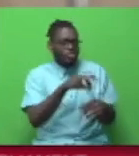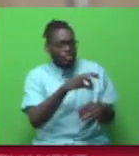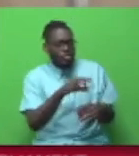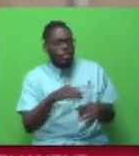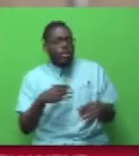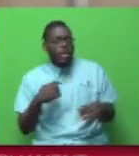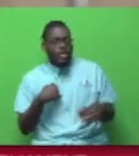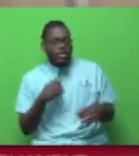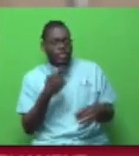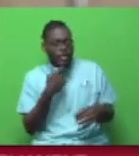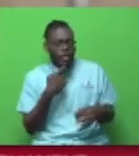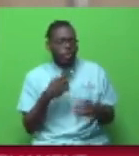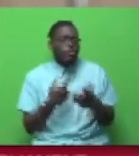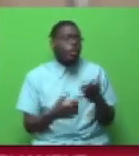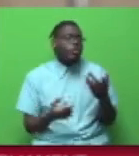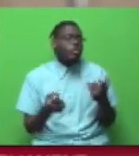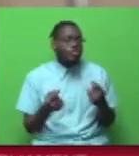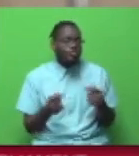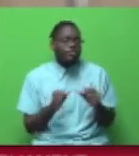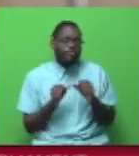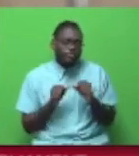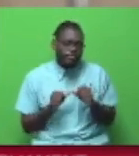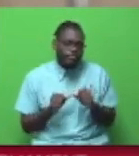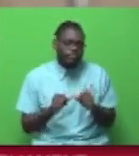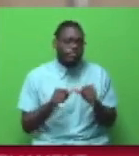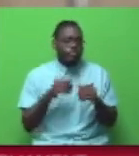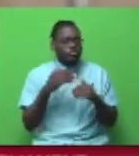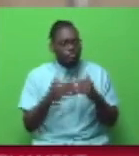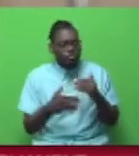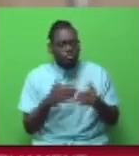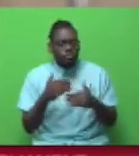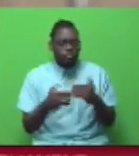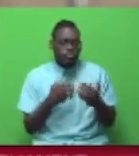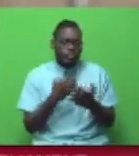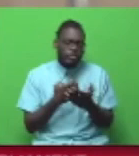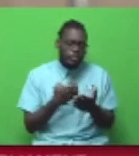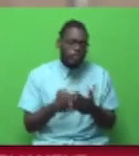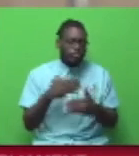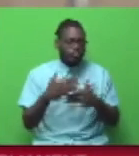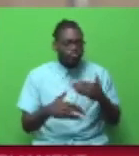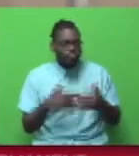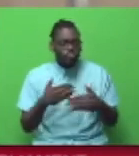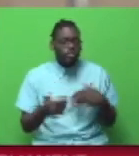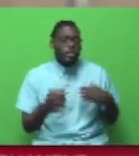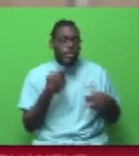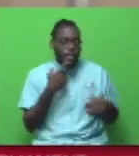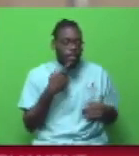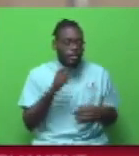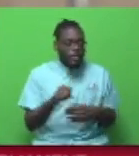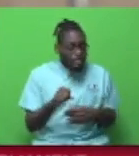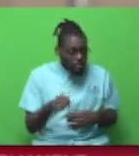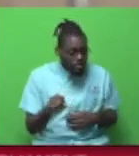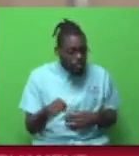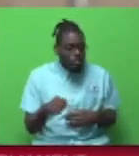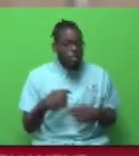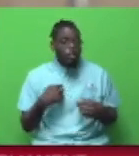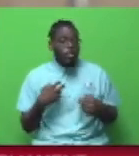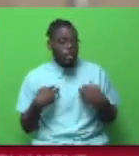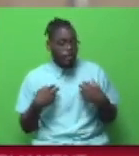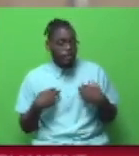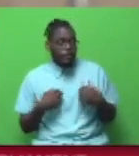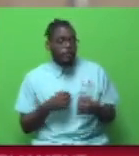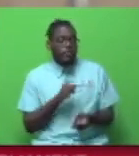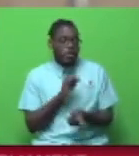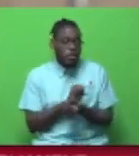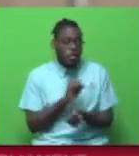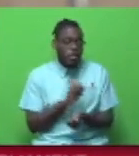motion. But believe it or not, even at the Office of the Attorney General and the Ministry of Legal Affairs, which again, I am so blessed and privileged at this